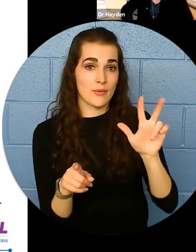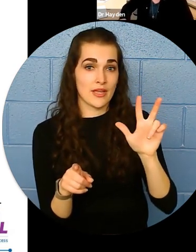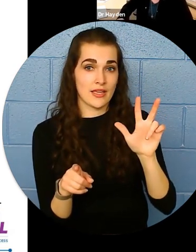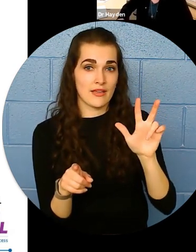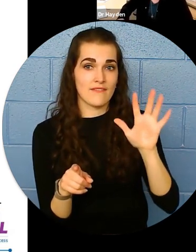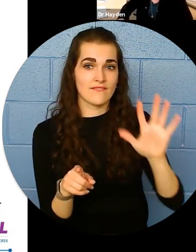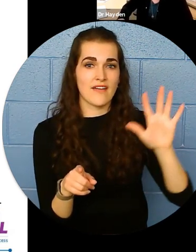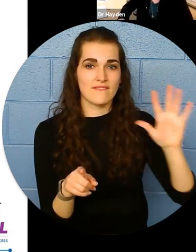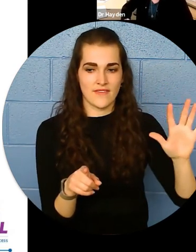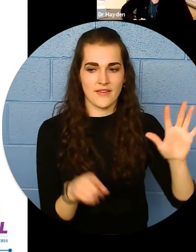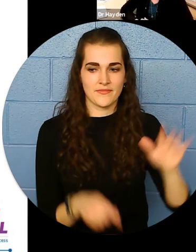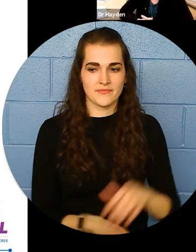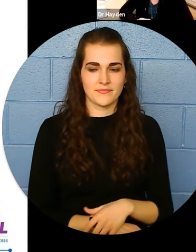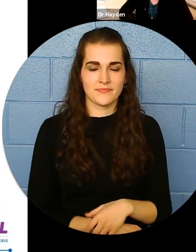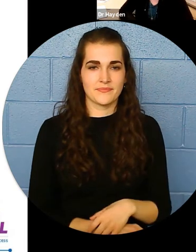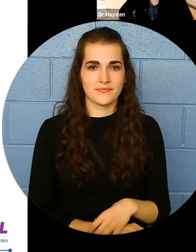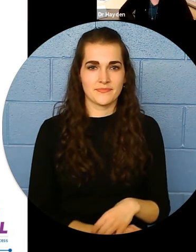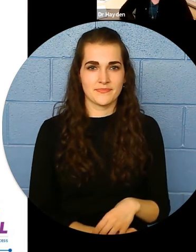216-838-9355.